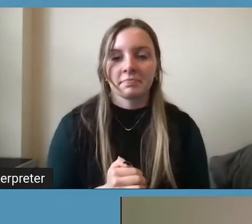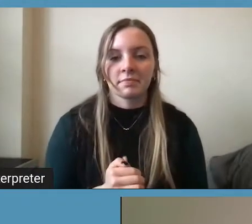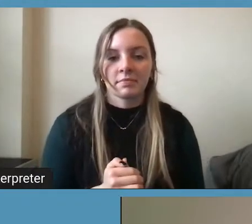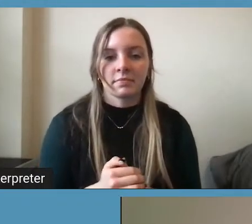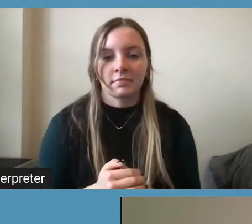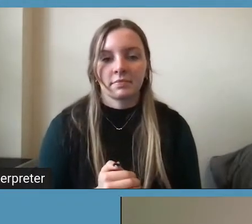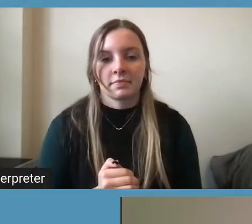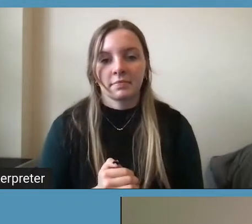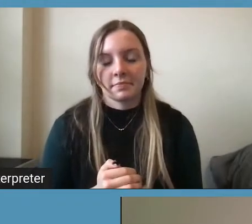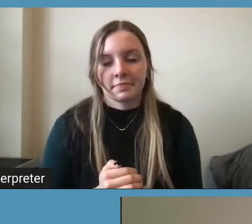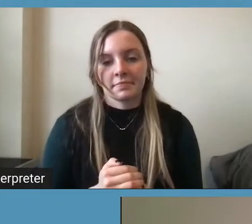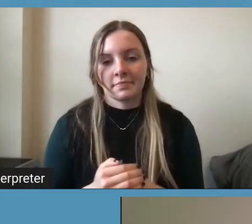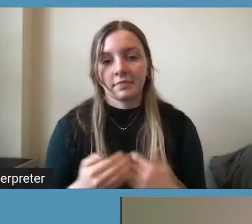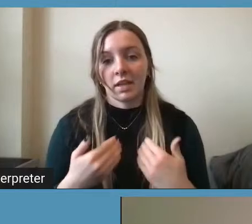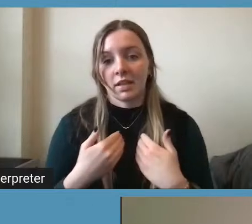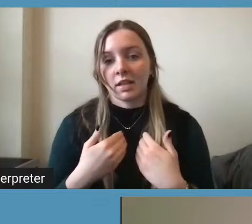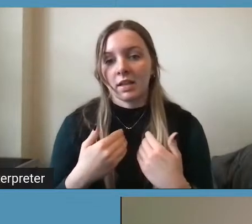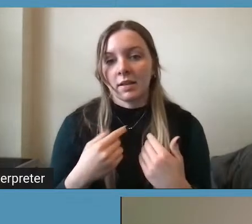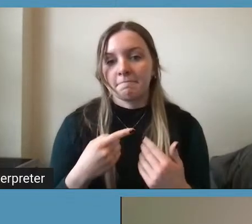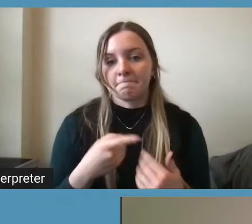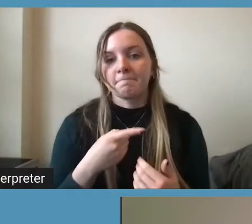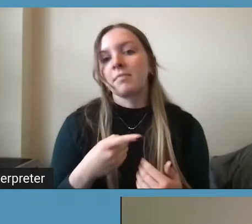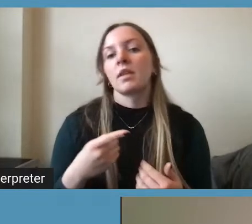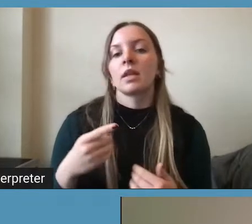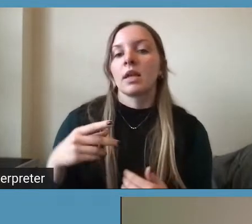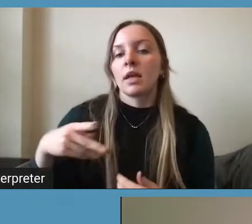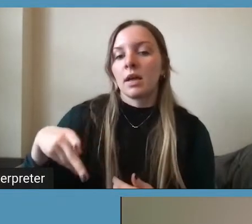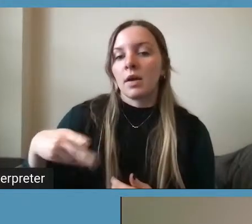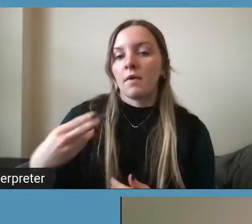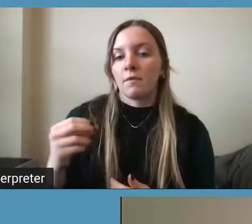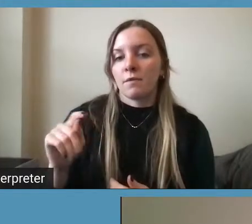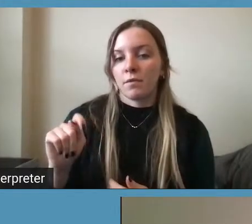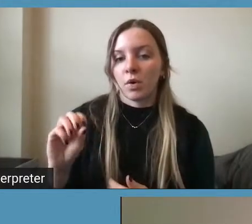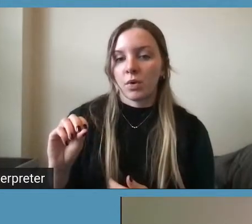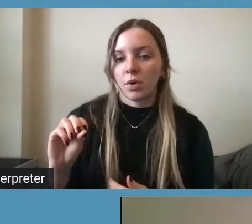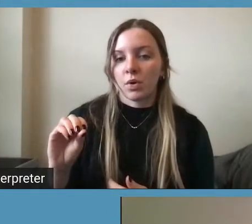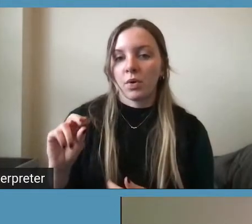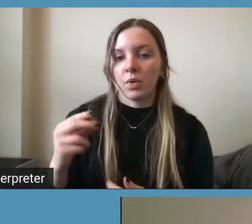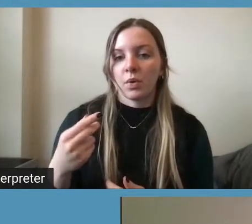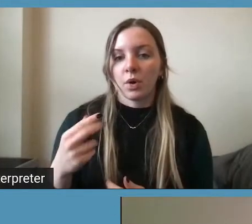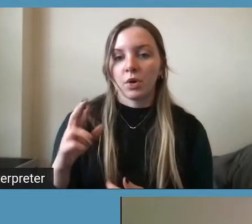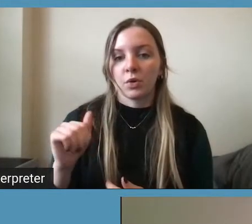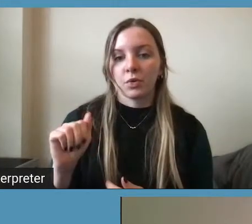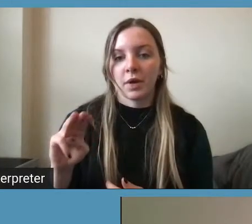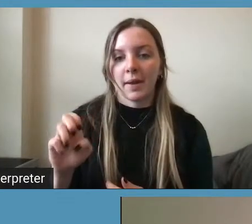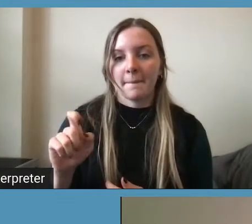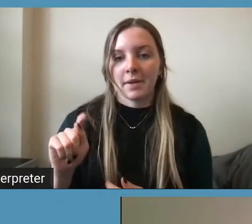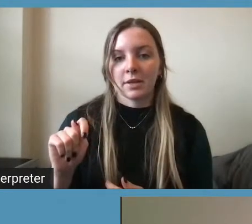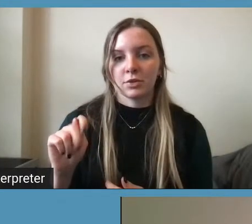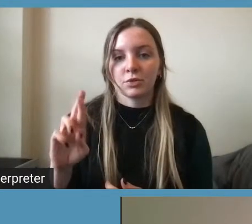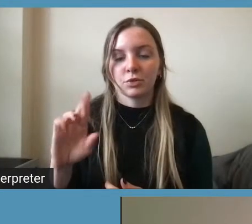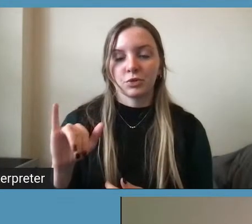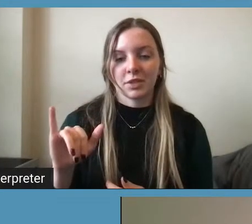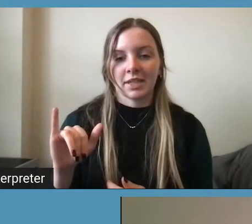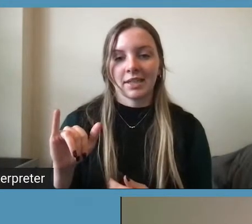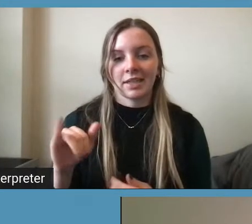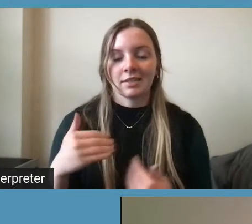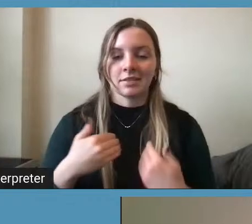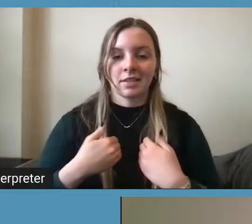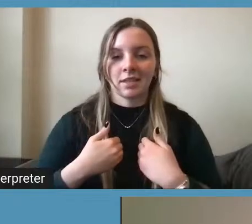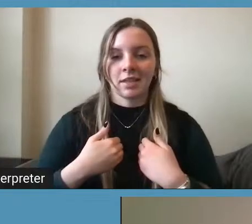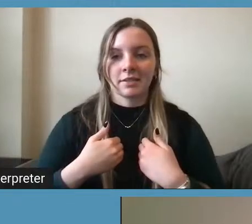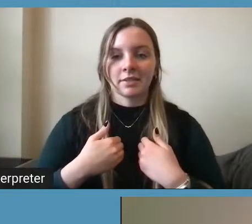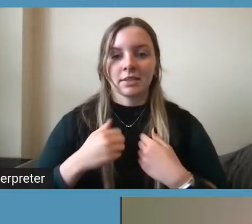And in the photogrammetry page, there is a description of some of the stuff that I've talked about, and then there are links out to